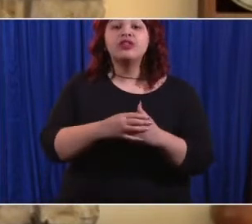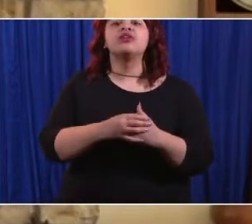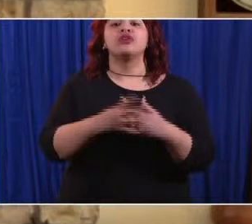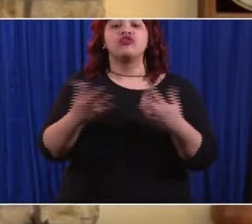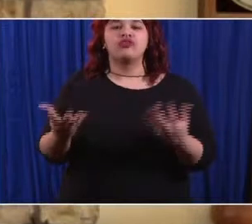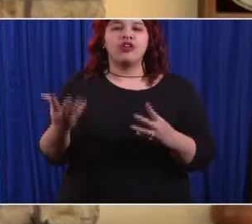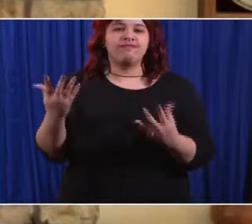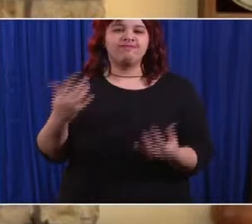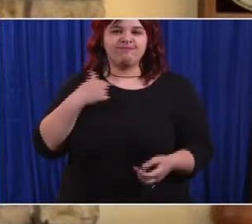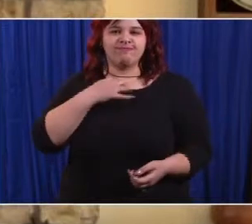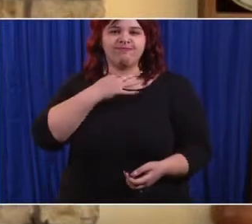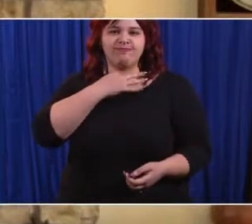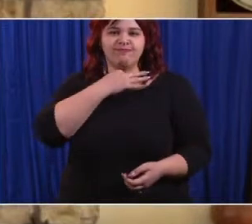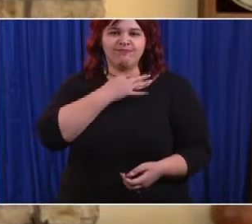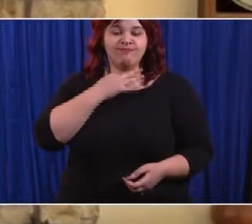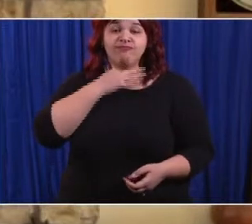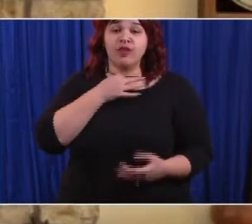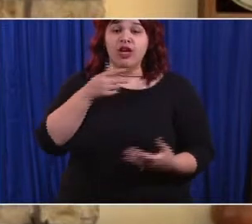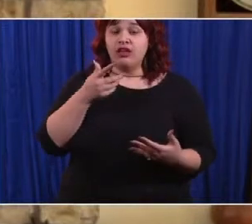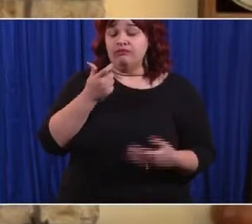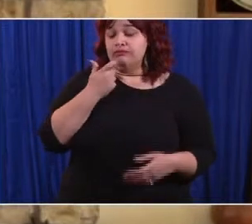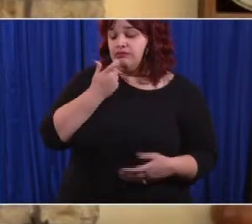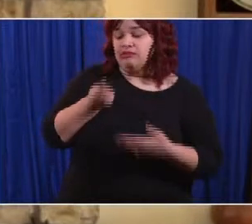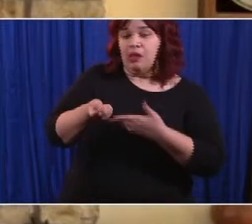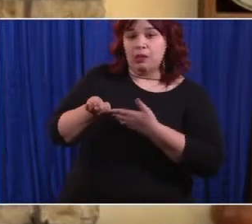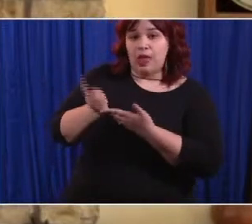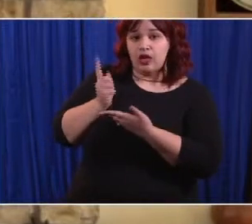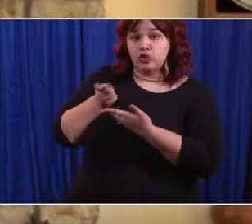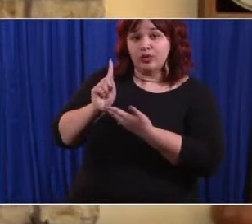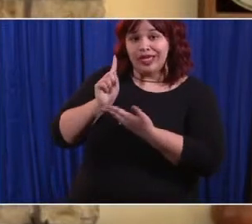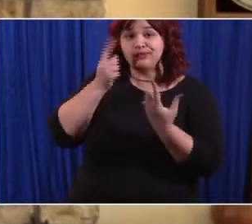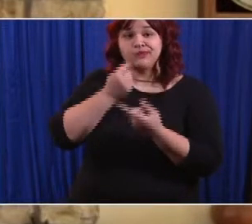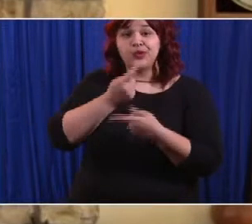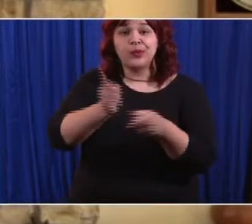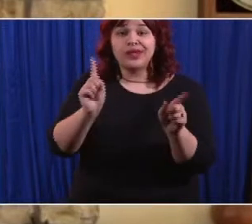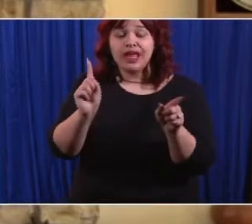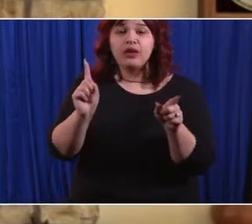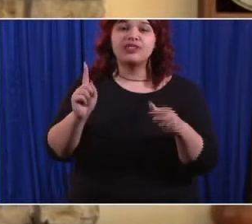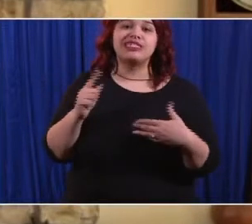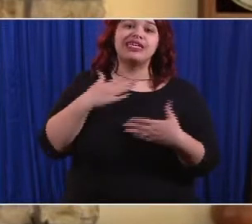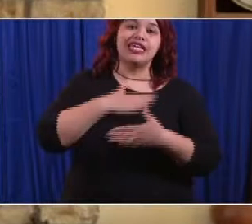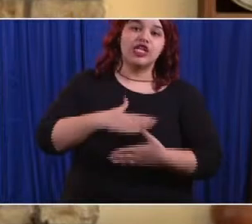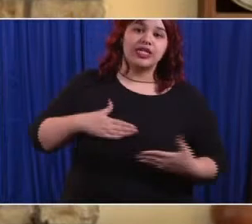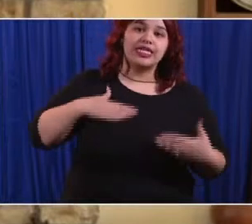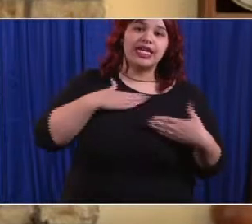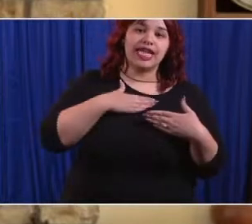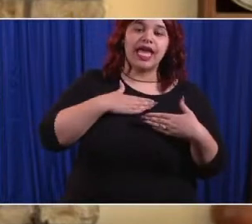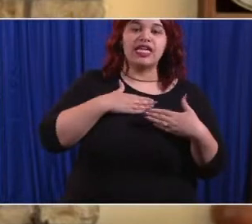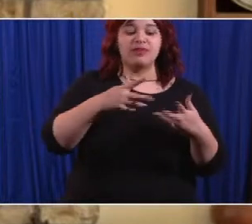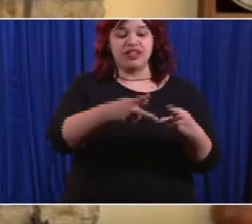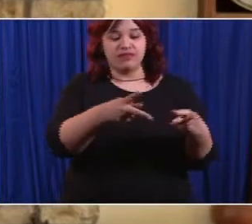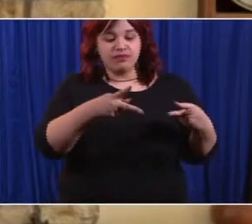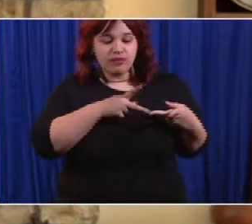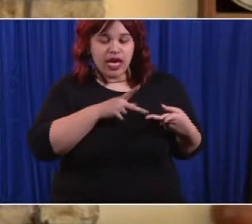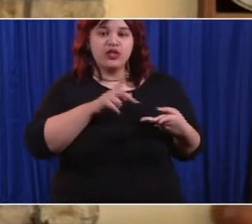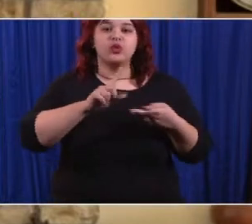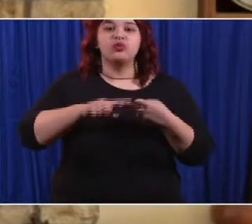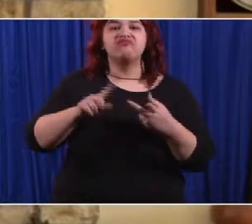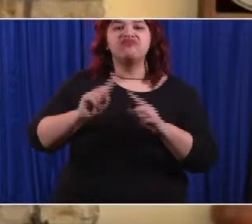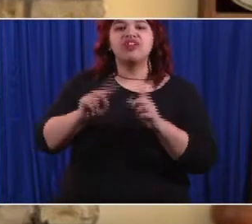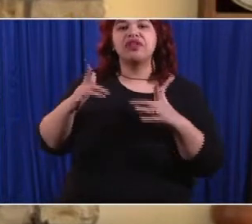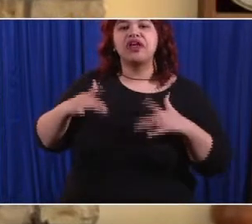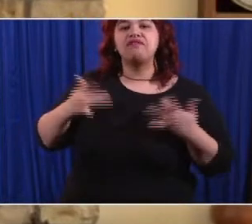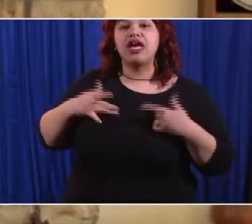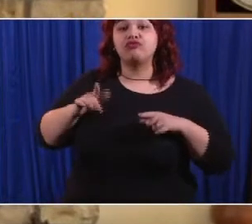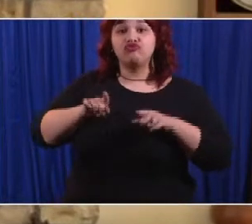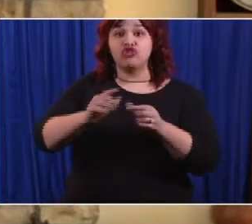venues affect school musical or theatrical performances. You may remember we asked last month about guidance for school arts. Given the upcoming orders,